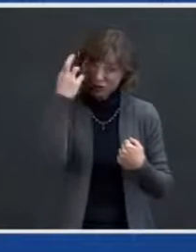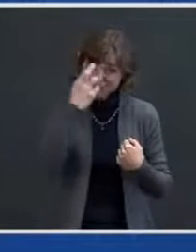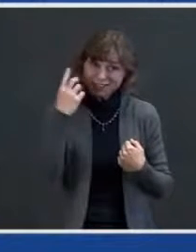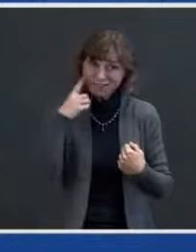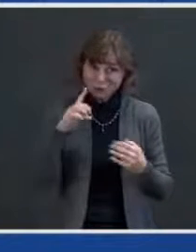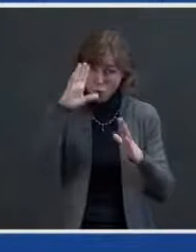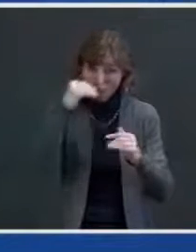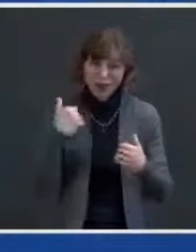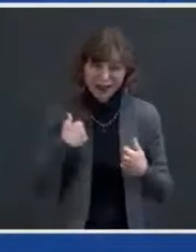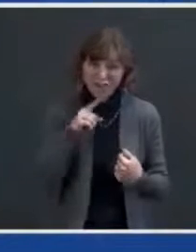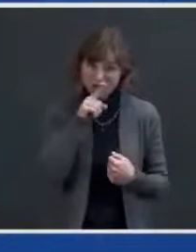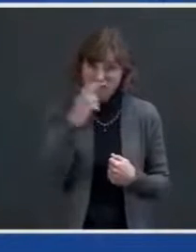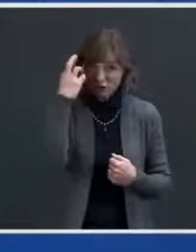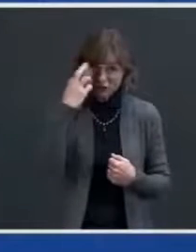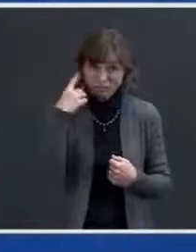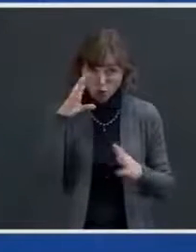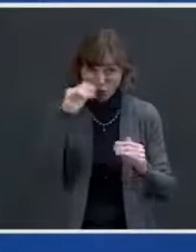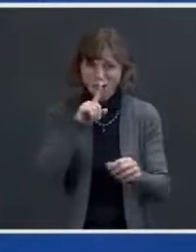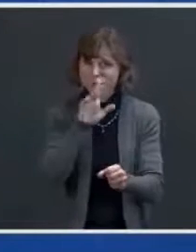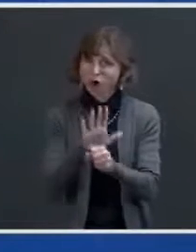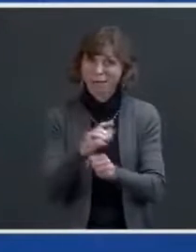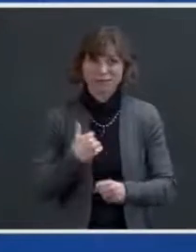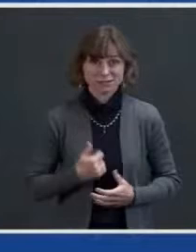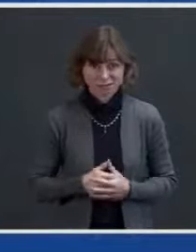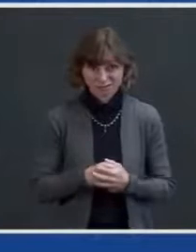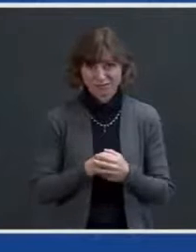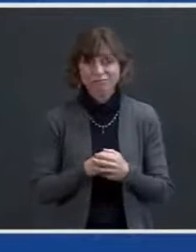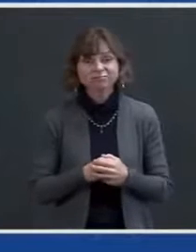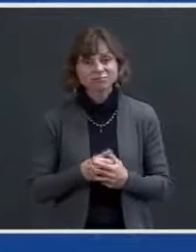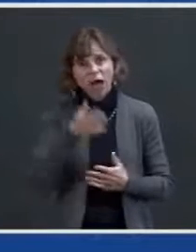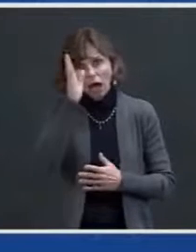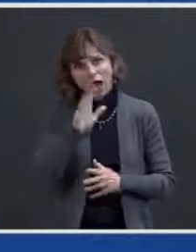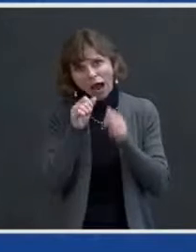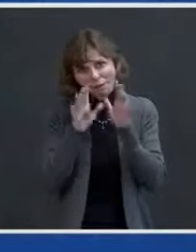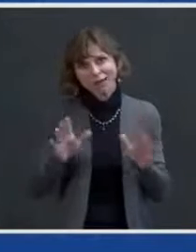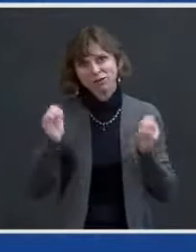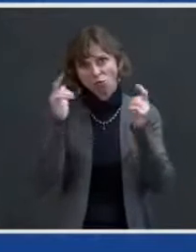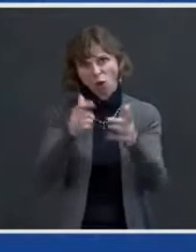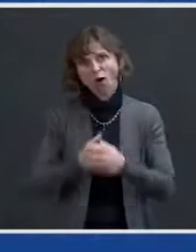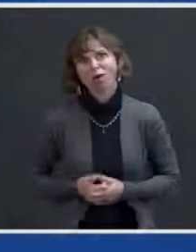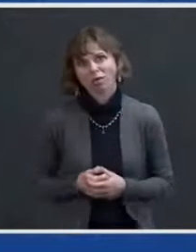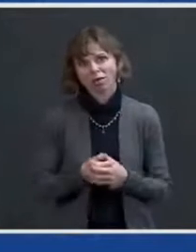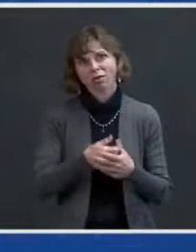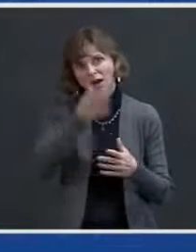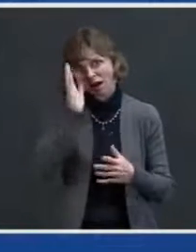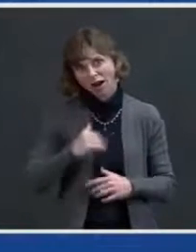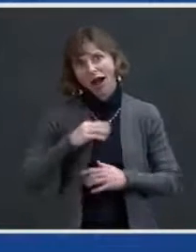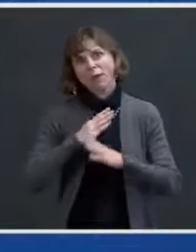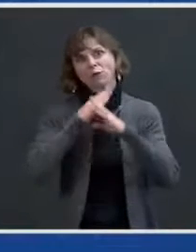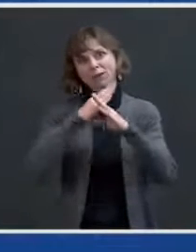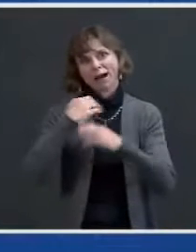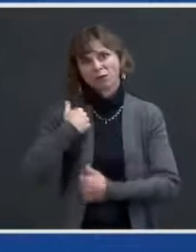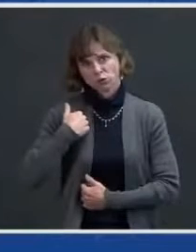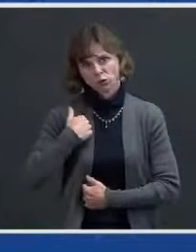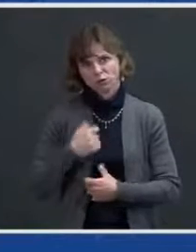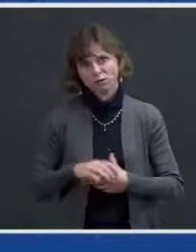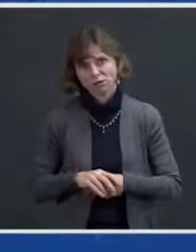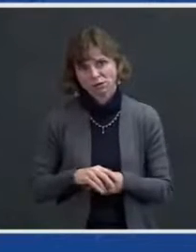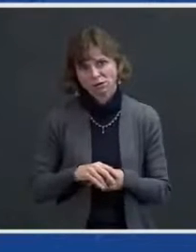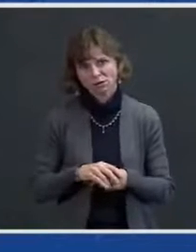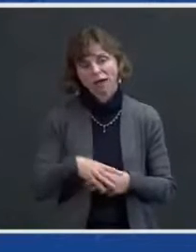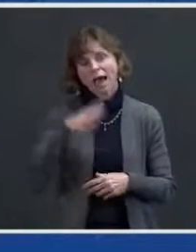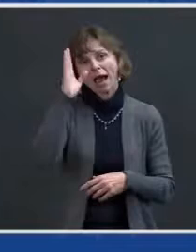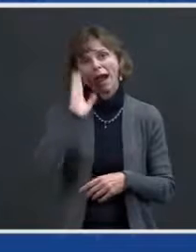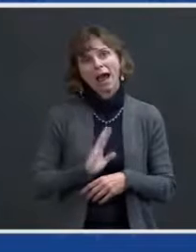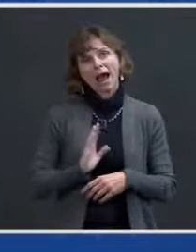There's real reason for hope, I promise you. May God bless you all. May God protect our troops. And may